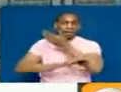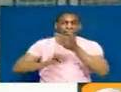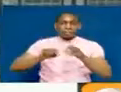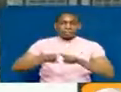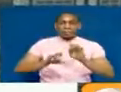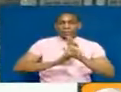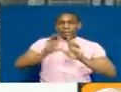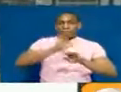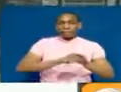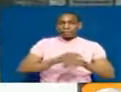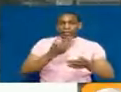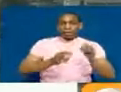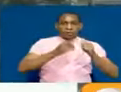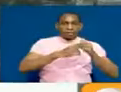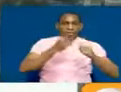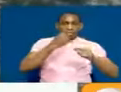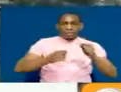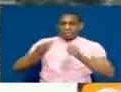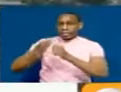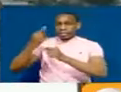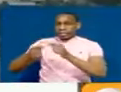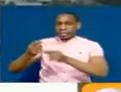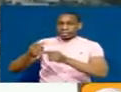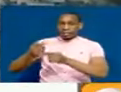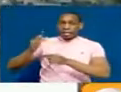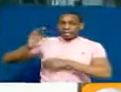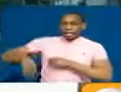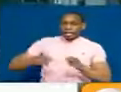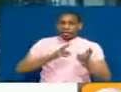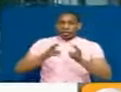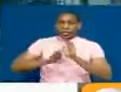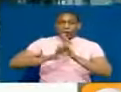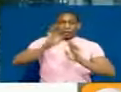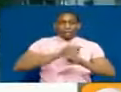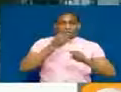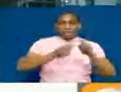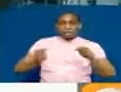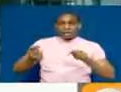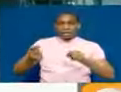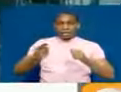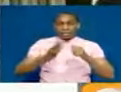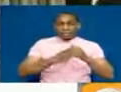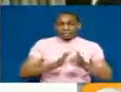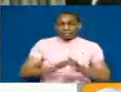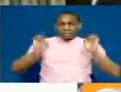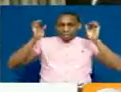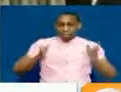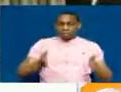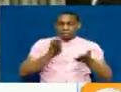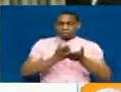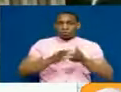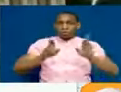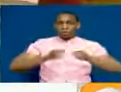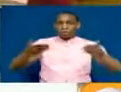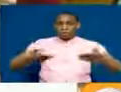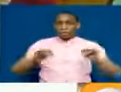whose calendar is 7 to 8 years behind the conventional calendar. In early September, Ethiopians were gearing up for